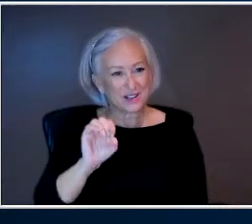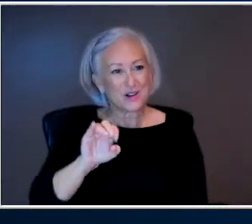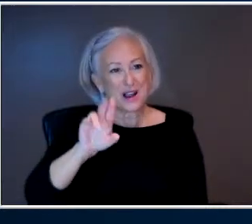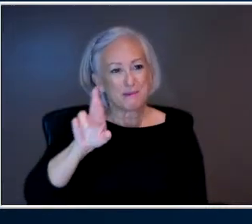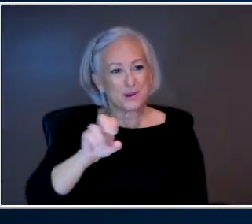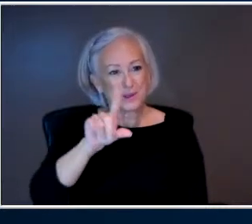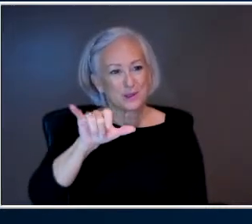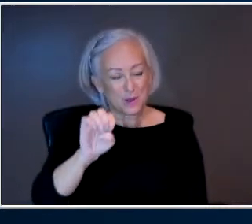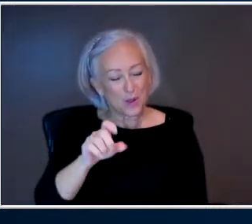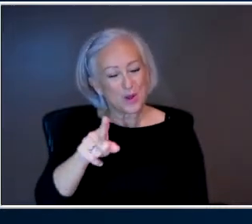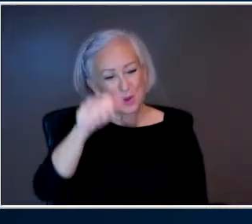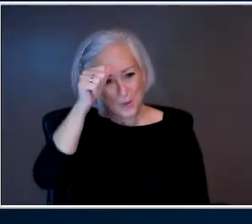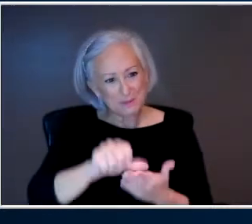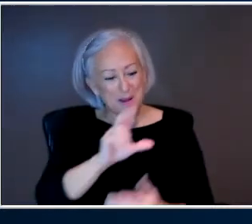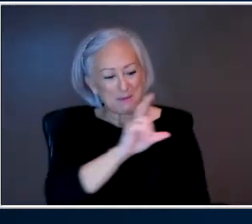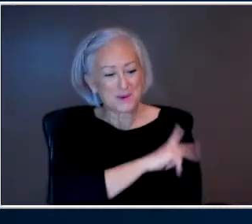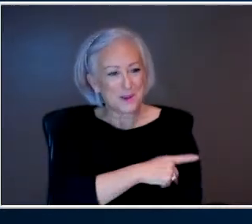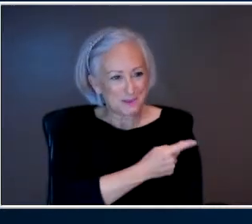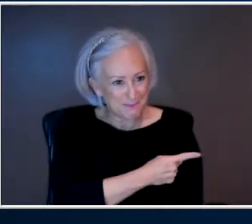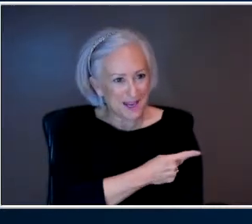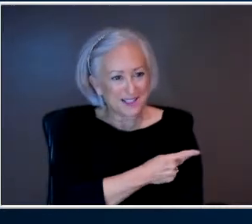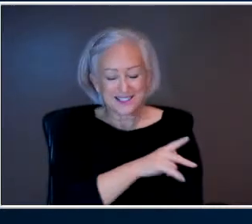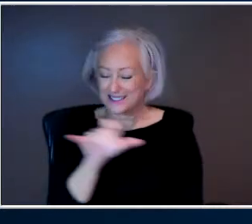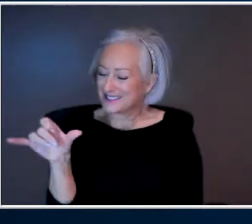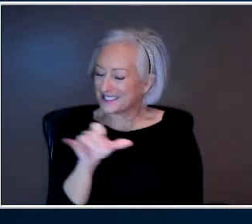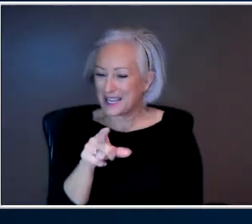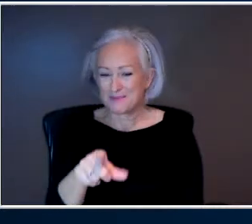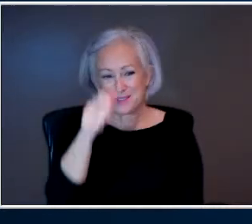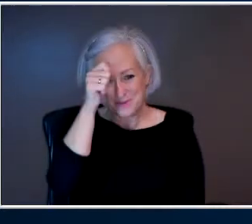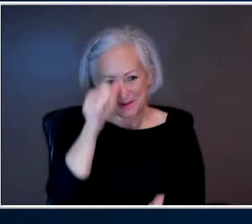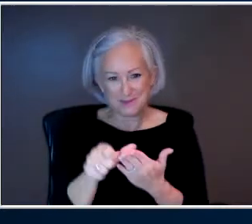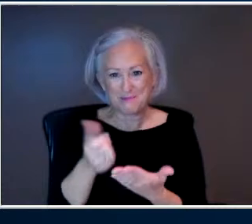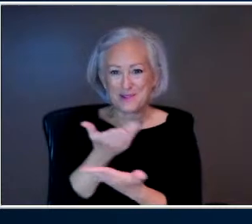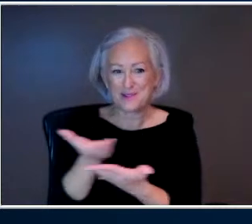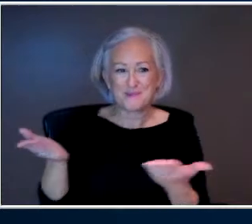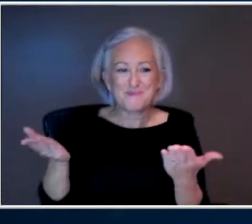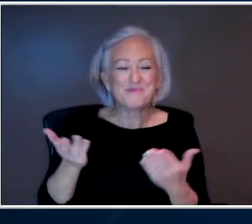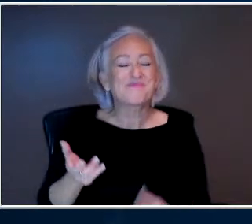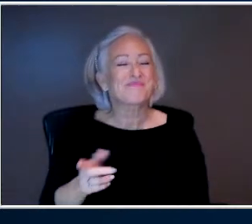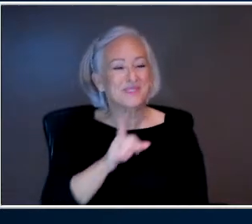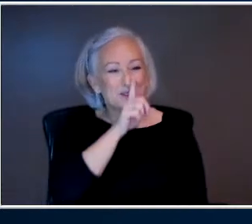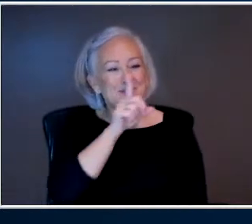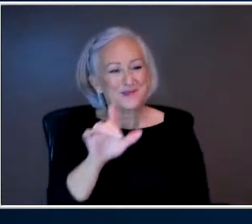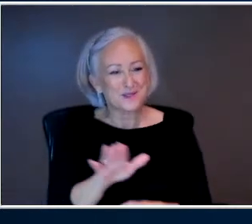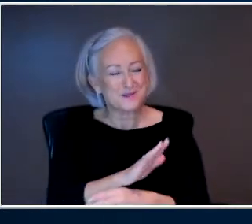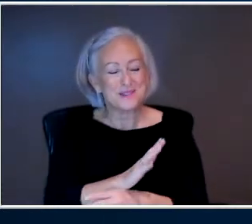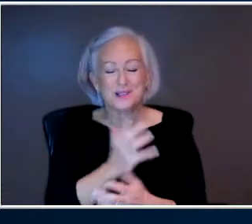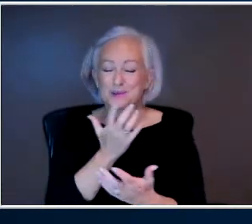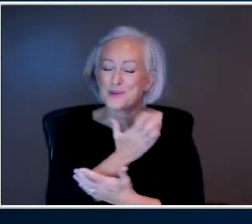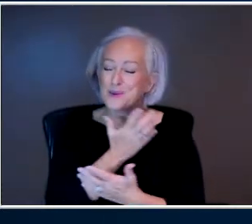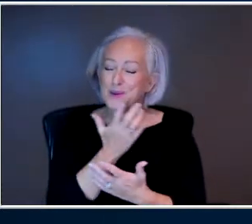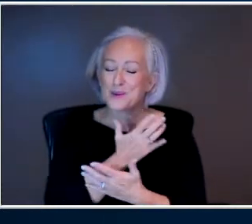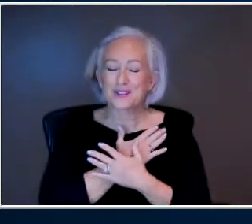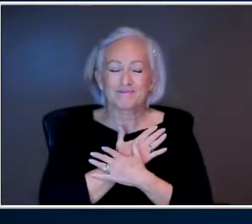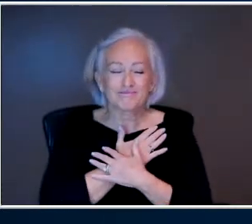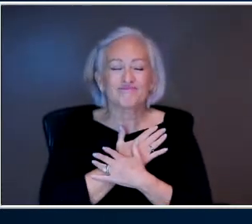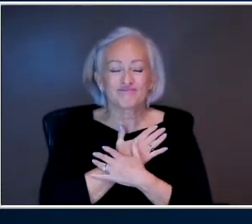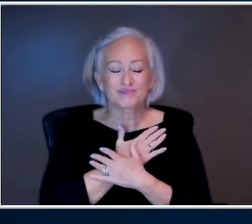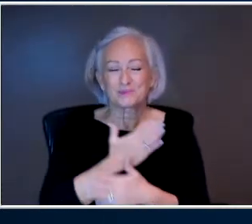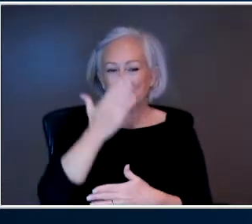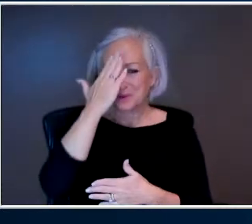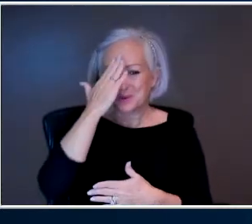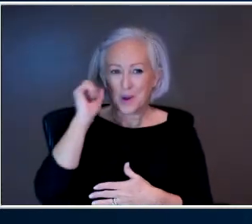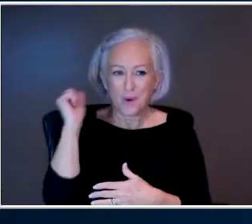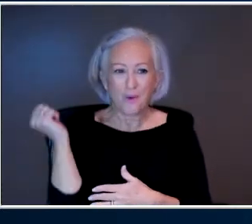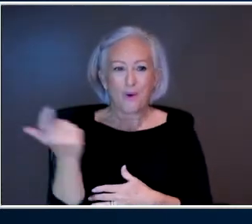the way they remember you. Oh, sure. Yeah, it's a big deal to know that all of these efforts that we're making